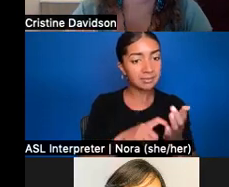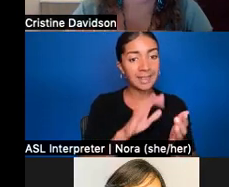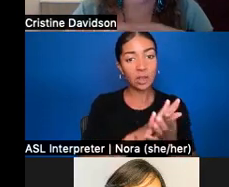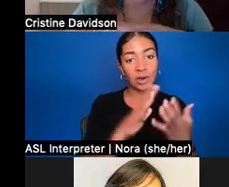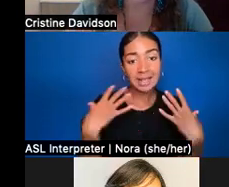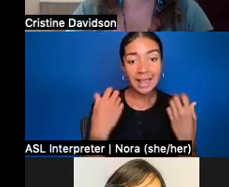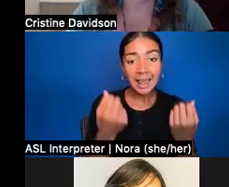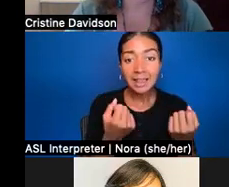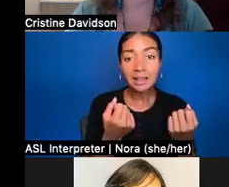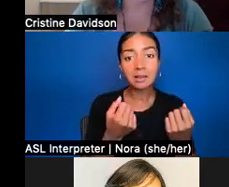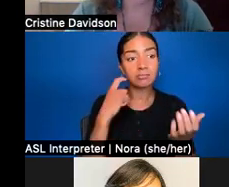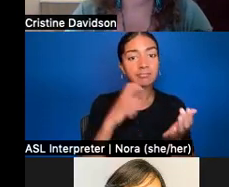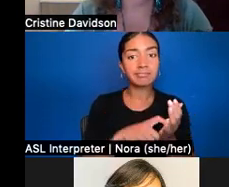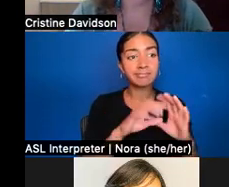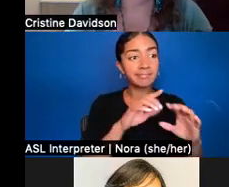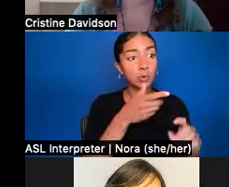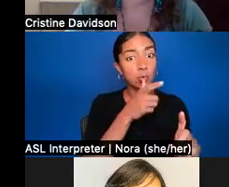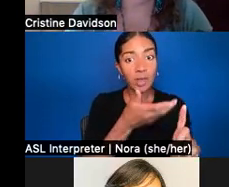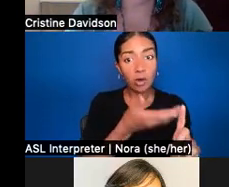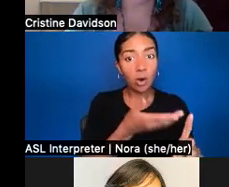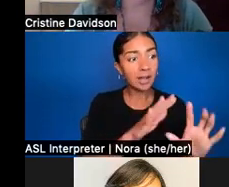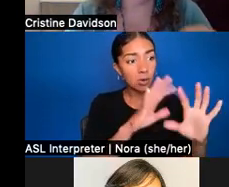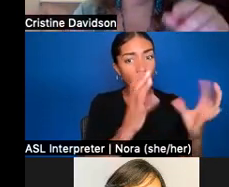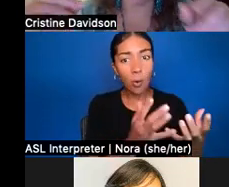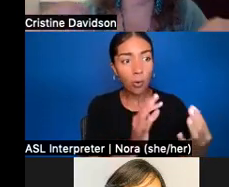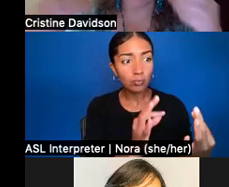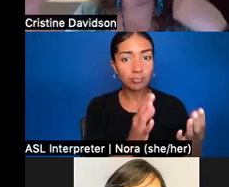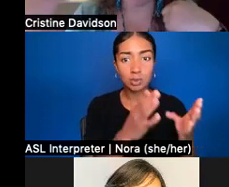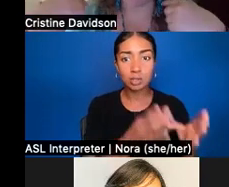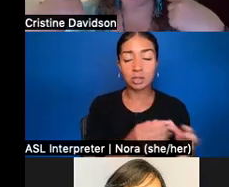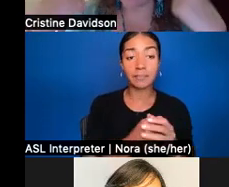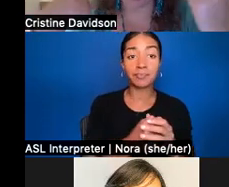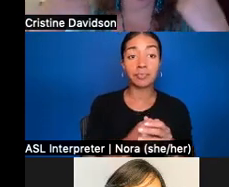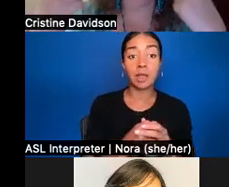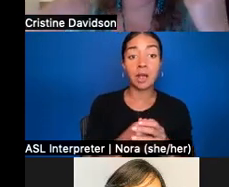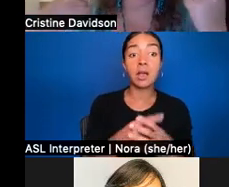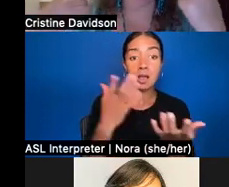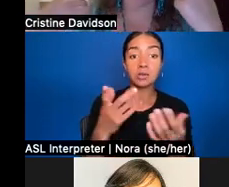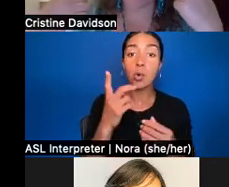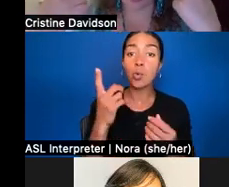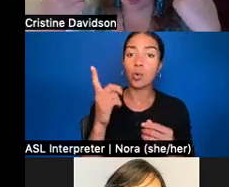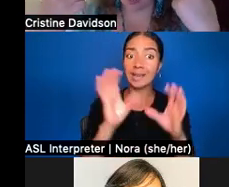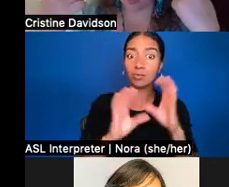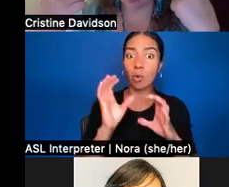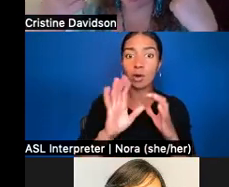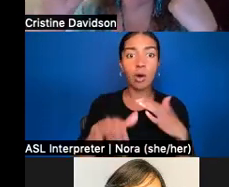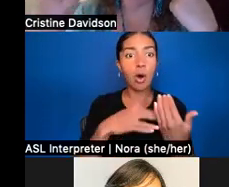So exploring all the sources. And so that's, you know, sometimes we don't have the answers all by ourselves. So that's why